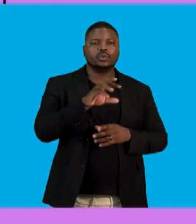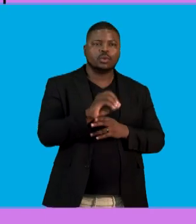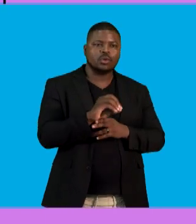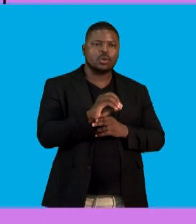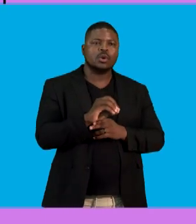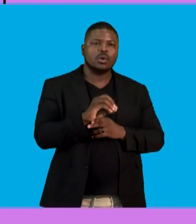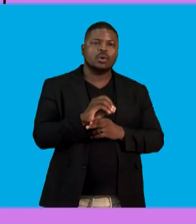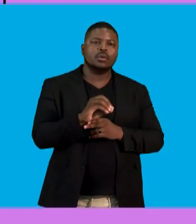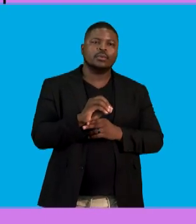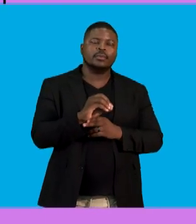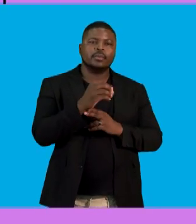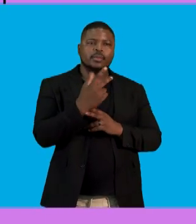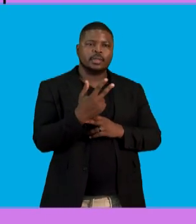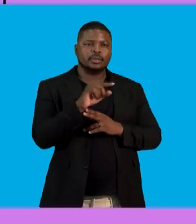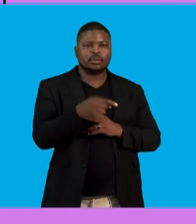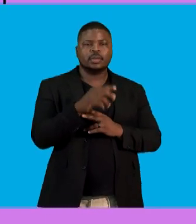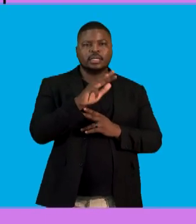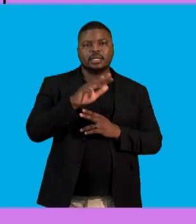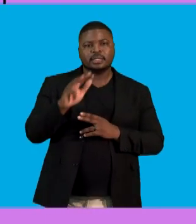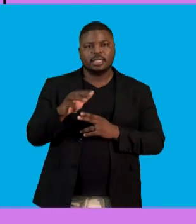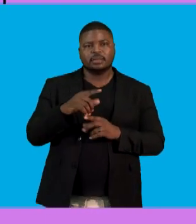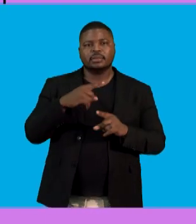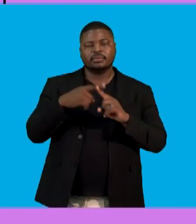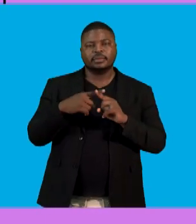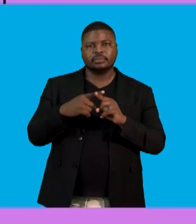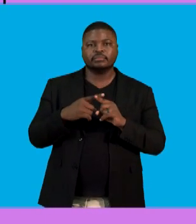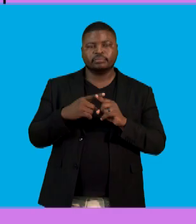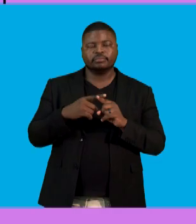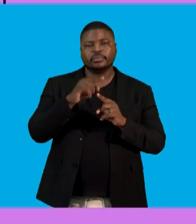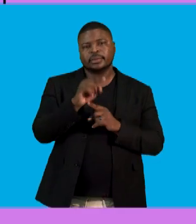208.99 multiplied by,